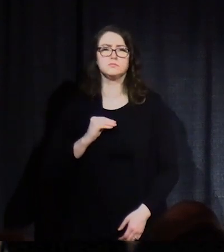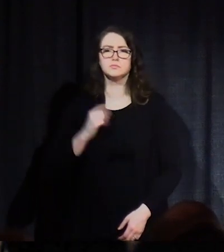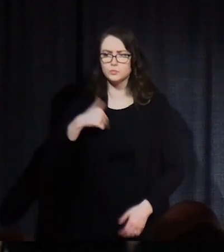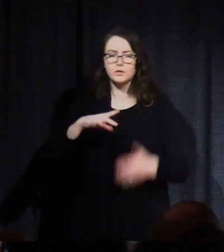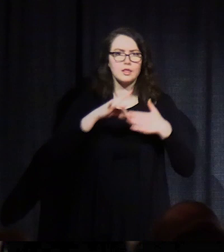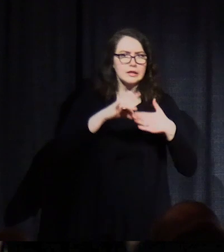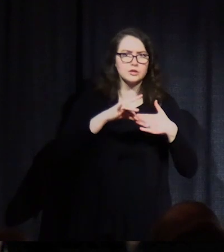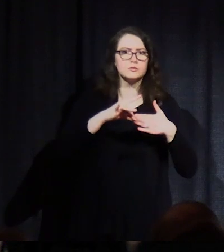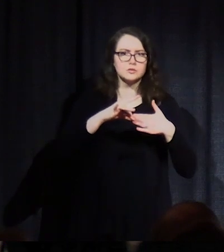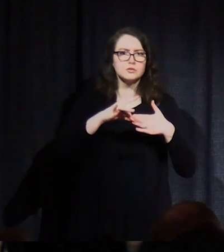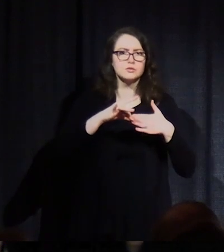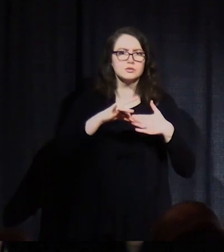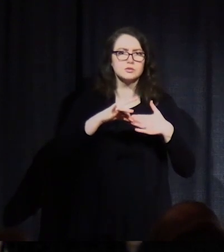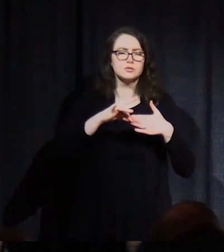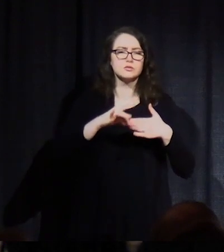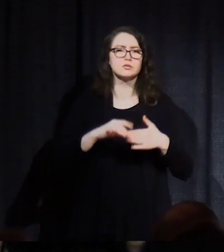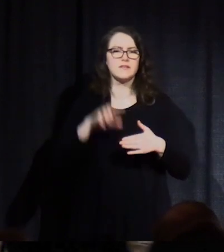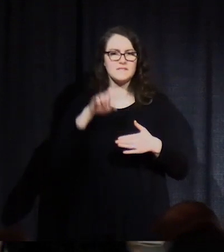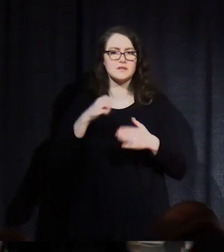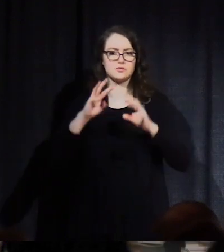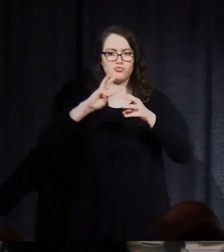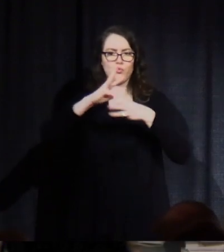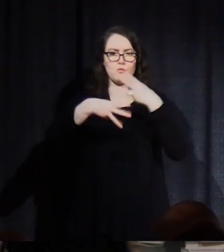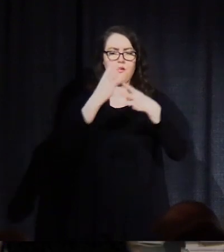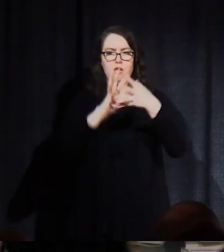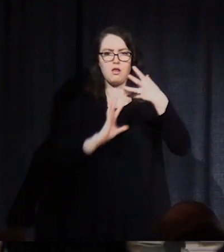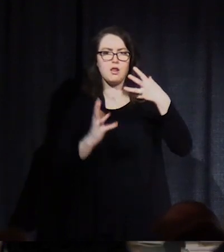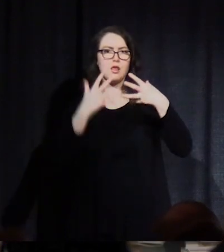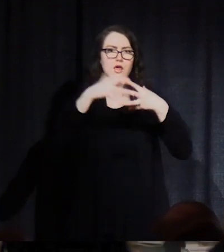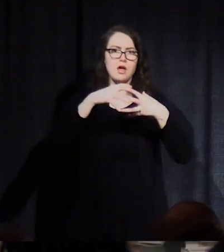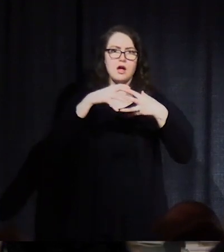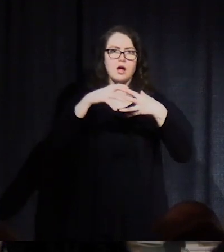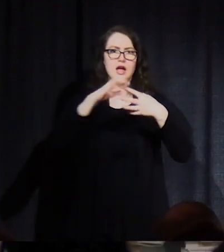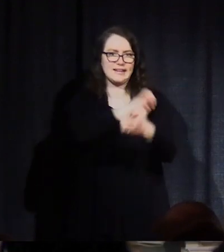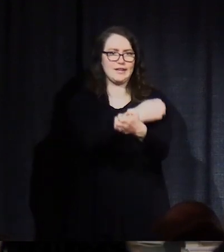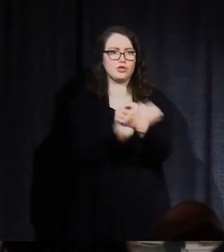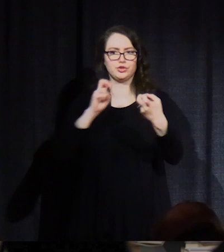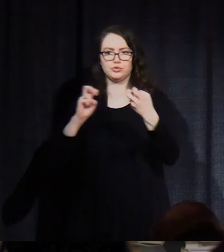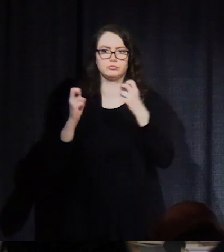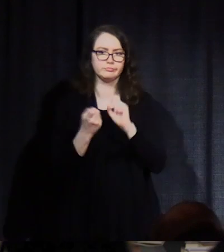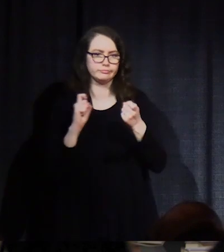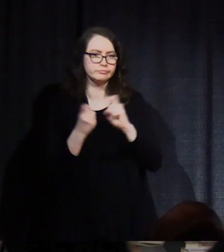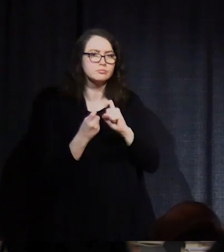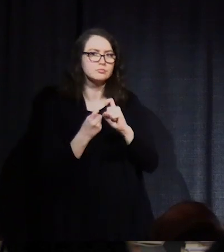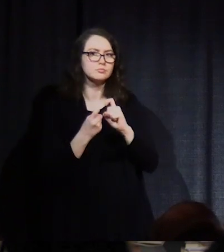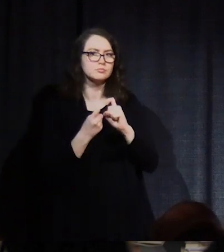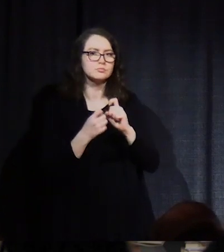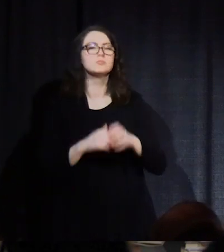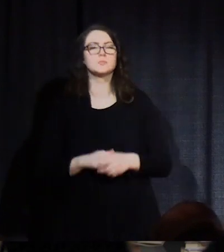victim, of the global energy transition. Our state's vast renewable resources are our next Prudhoe Bay.